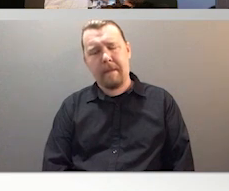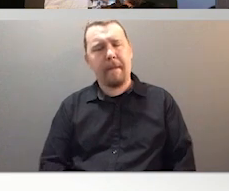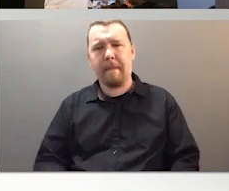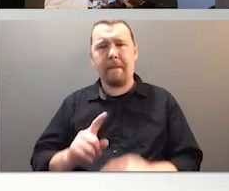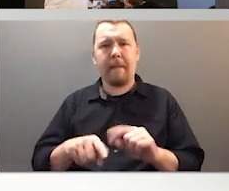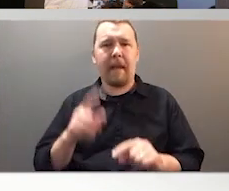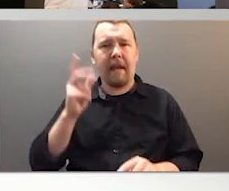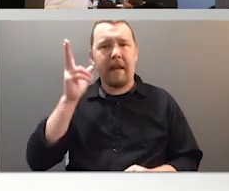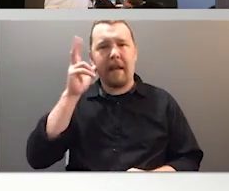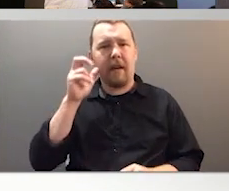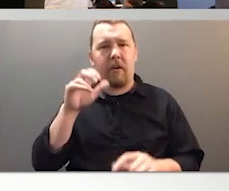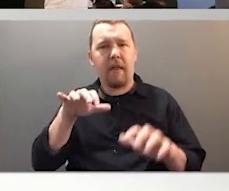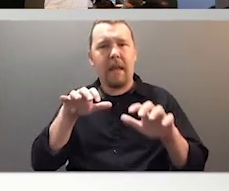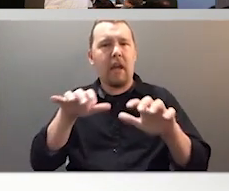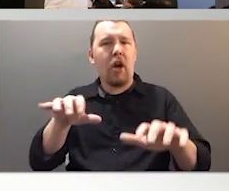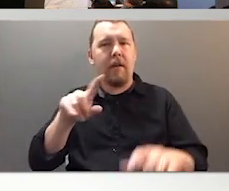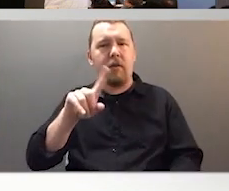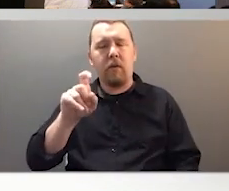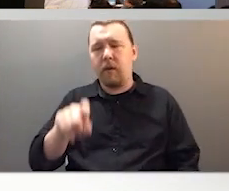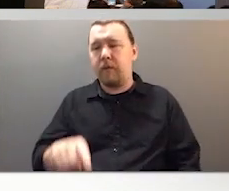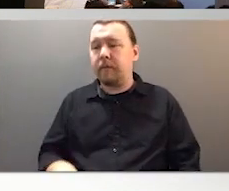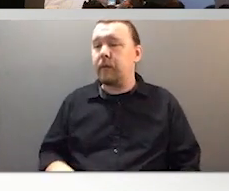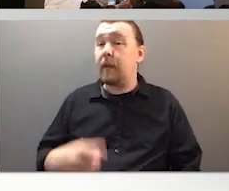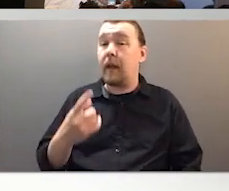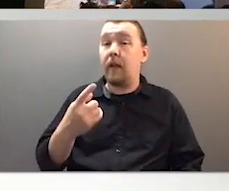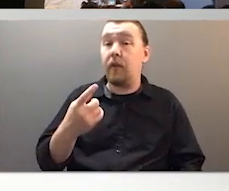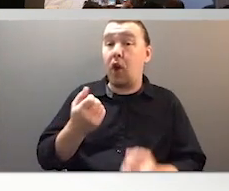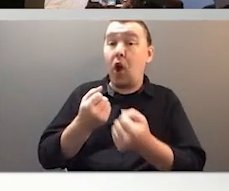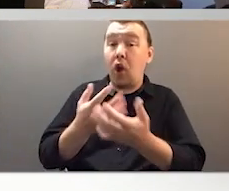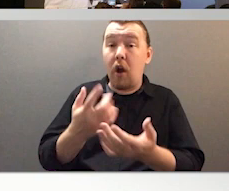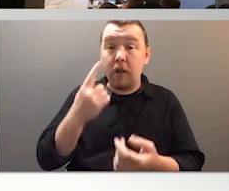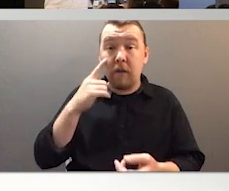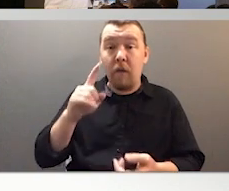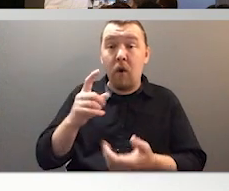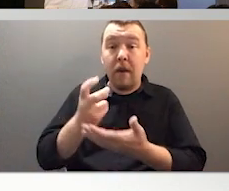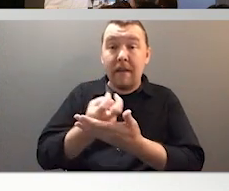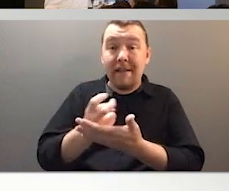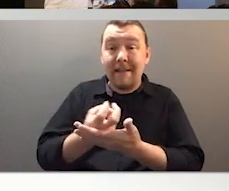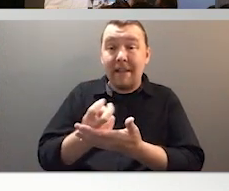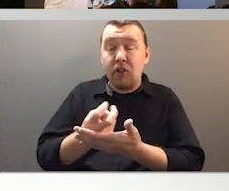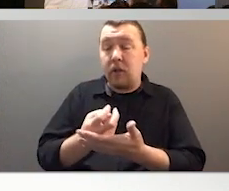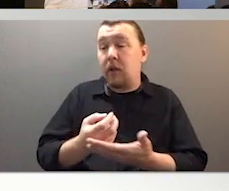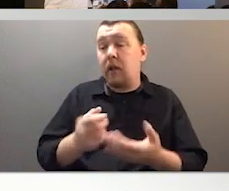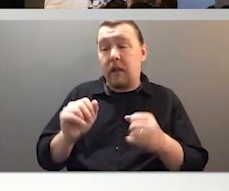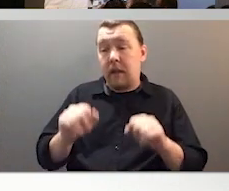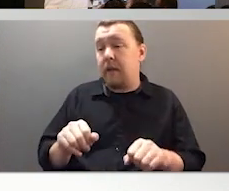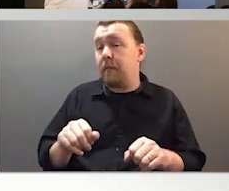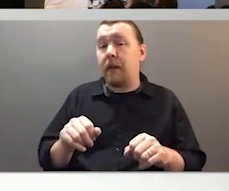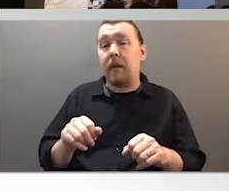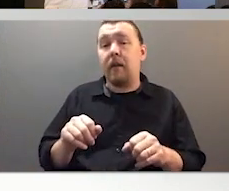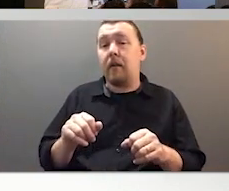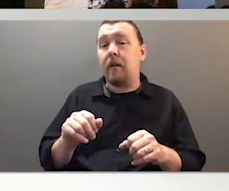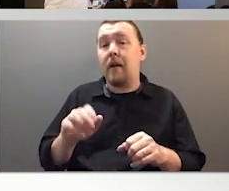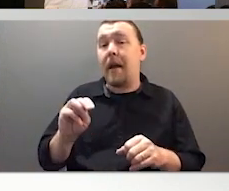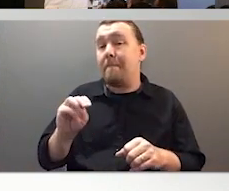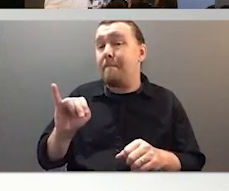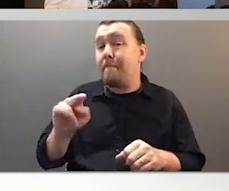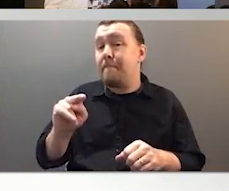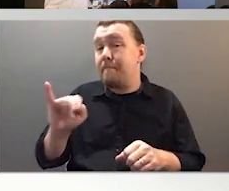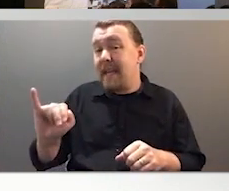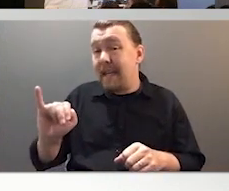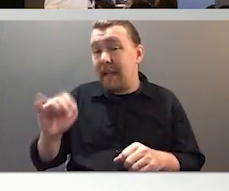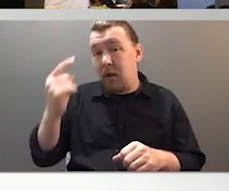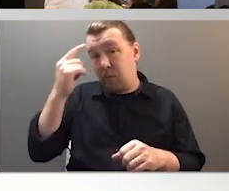No, I mean, it depends the cause of the seizure. I would call it like a mini brain, it can be like a mini brain injury depending on the severity of the